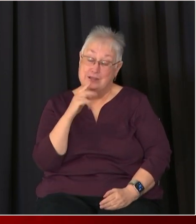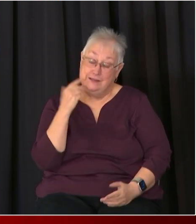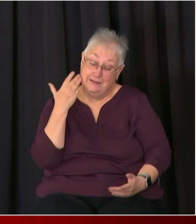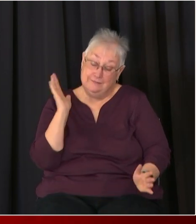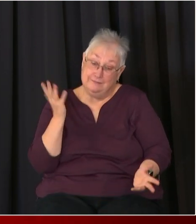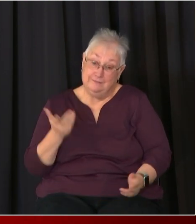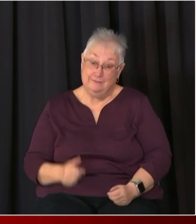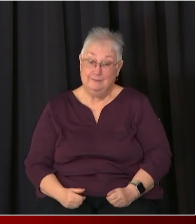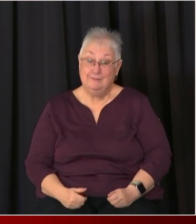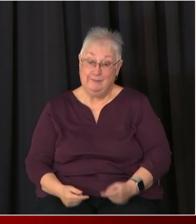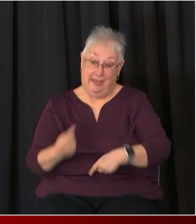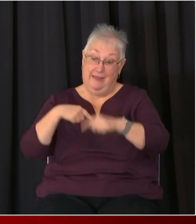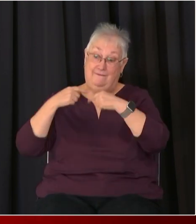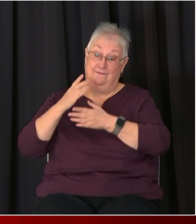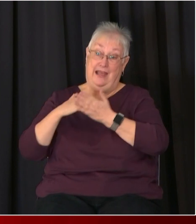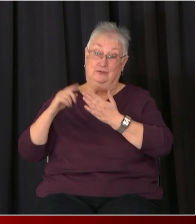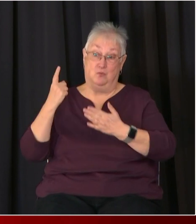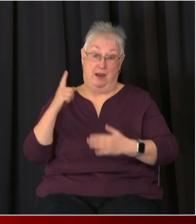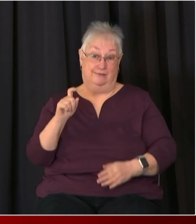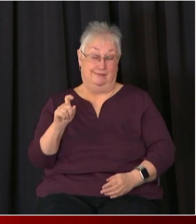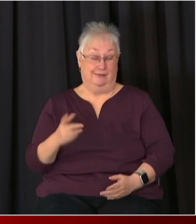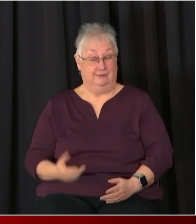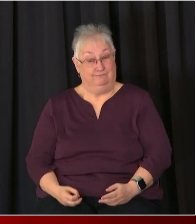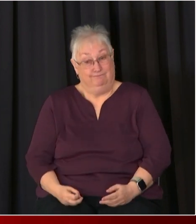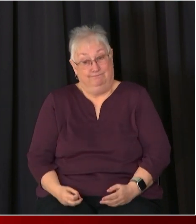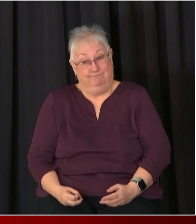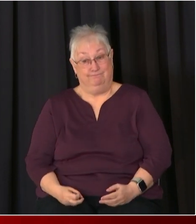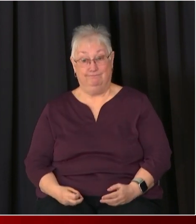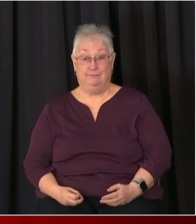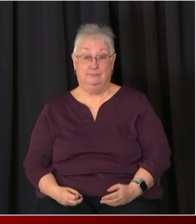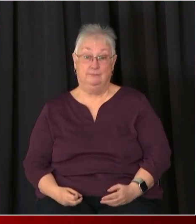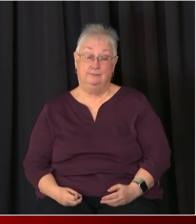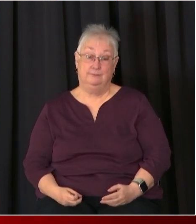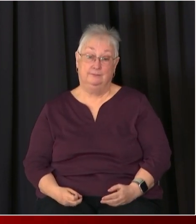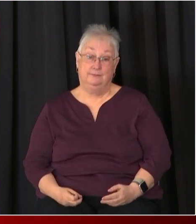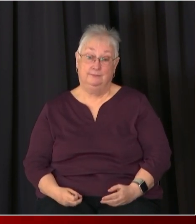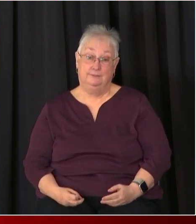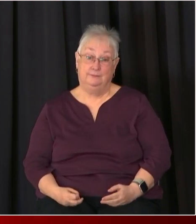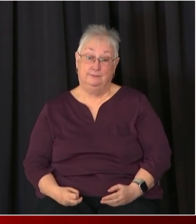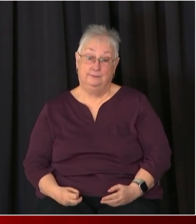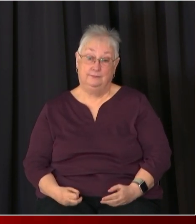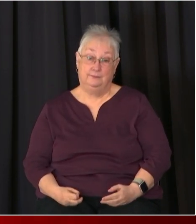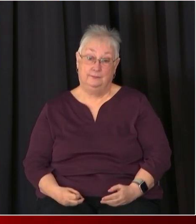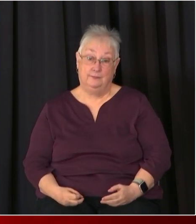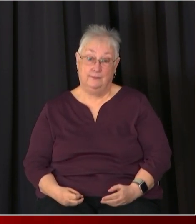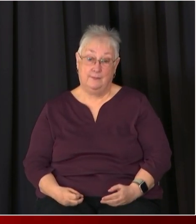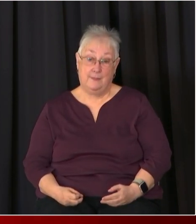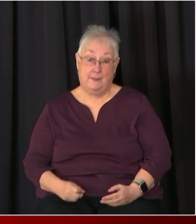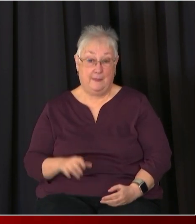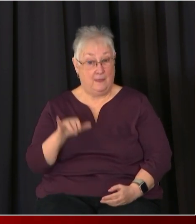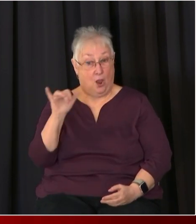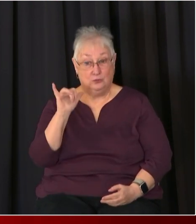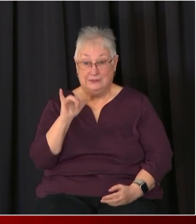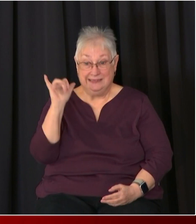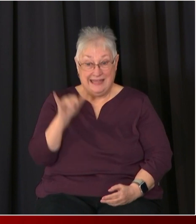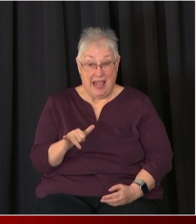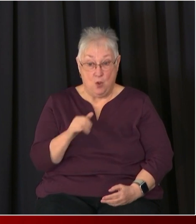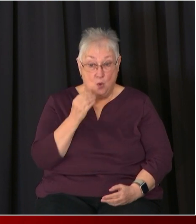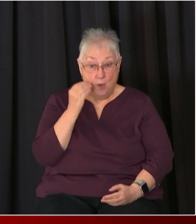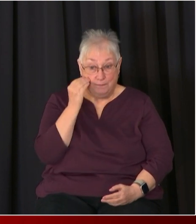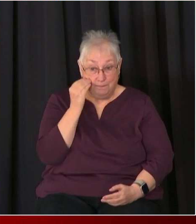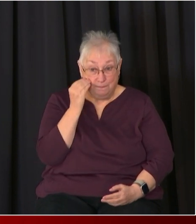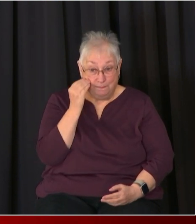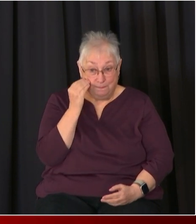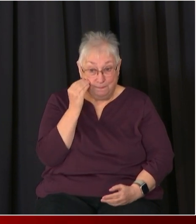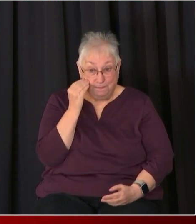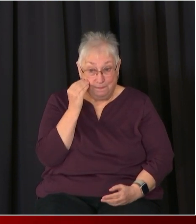I don't know, but I also don't know how effective it is for one jurisdiction to have a stay-at-home order when